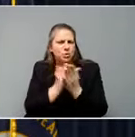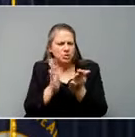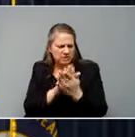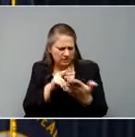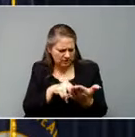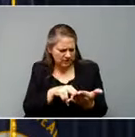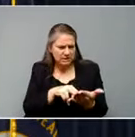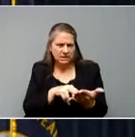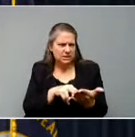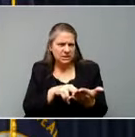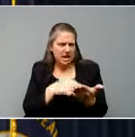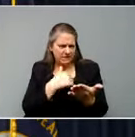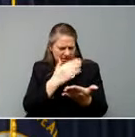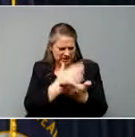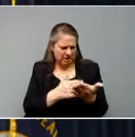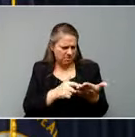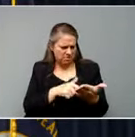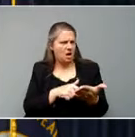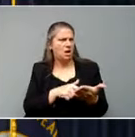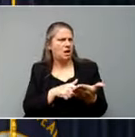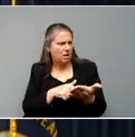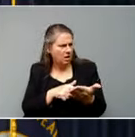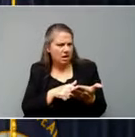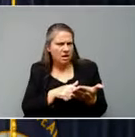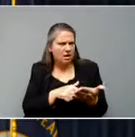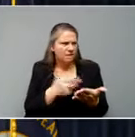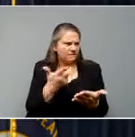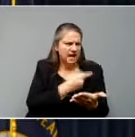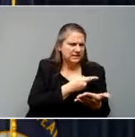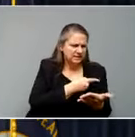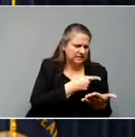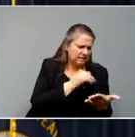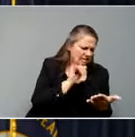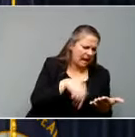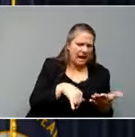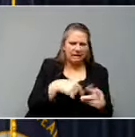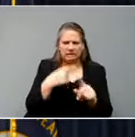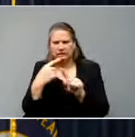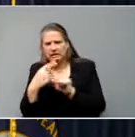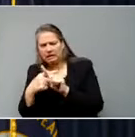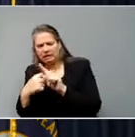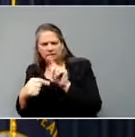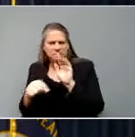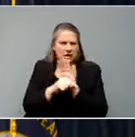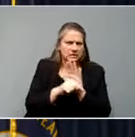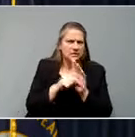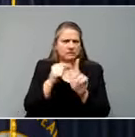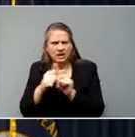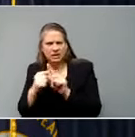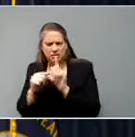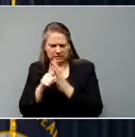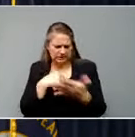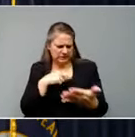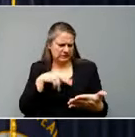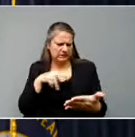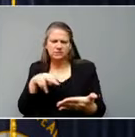untrue correlations, vaccines and different outcomes. Just talk to the people that talk to